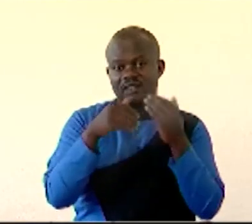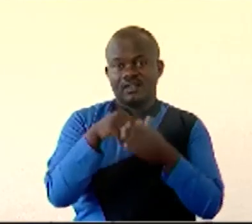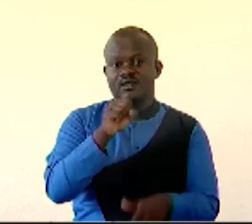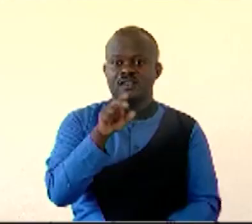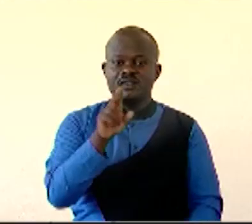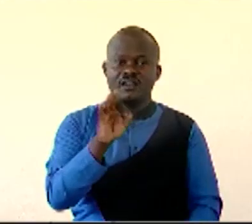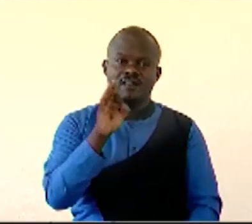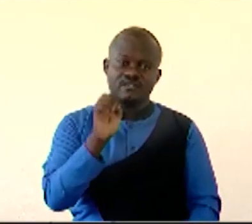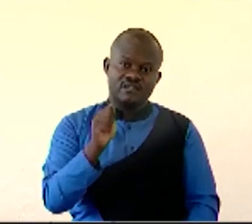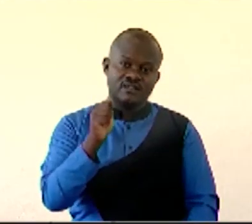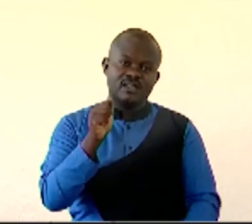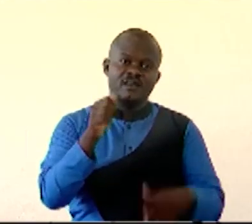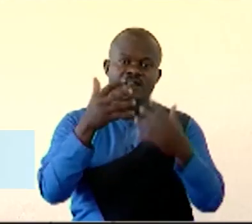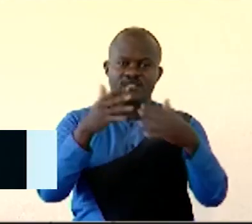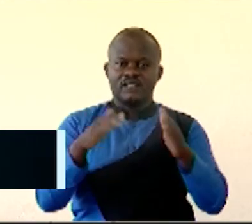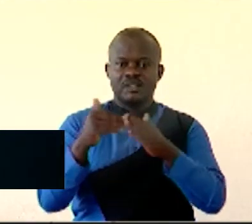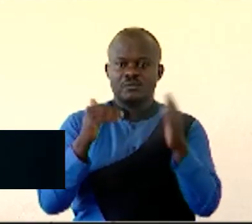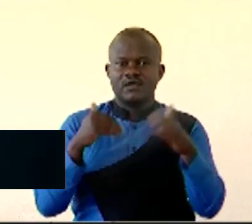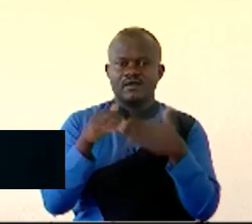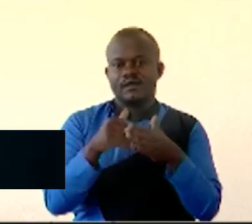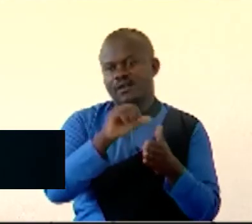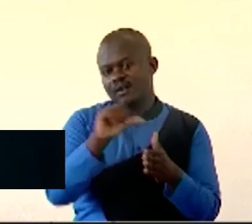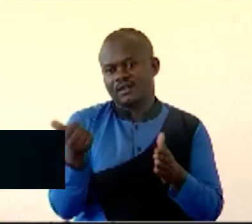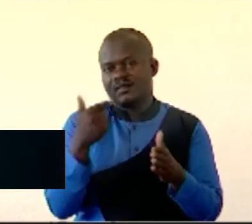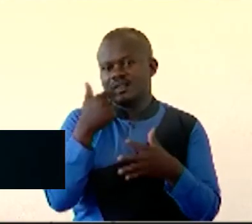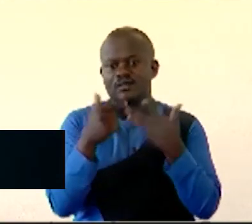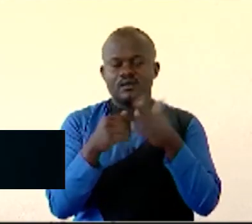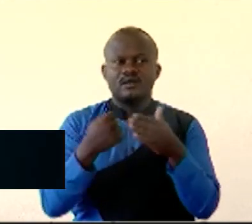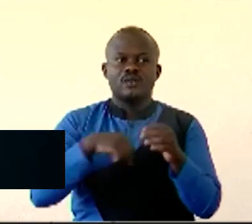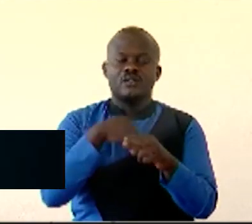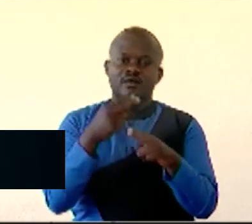substance which finishes before the others is the one we call the